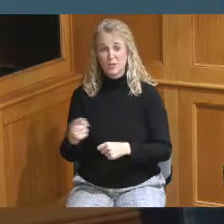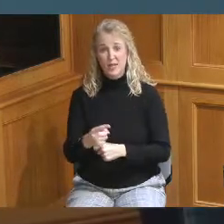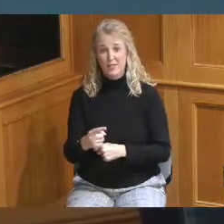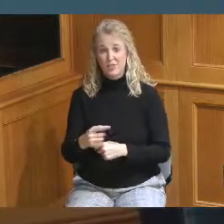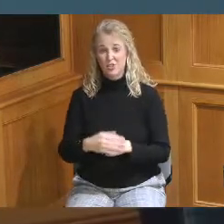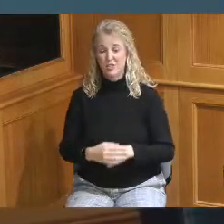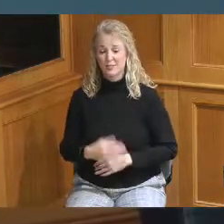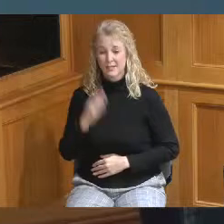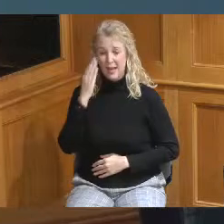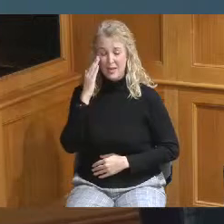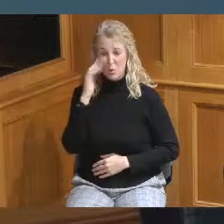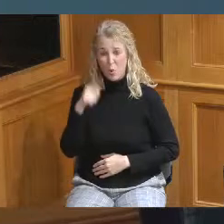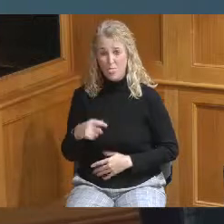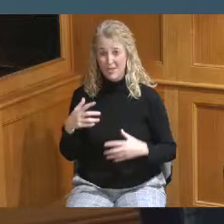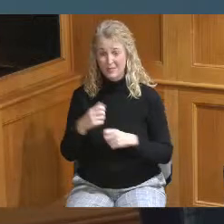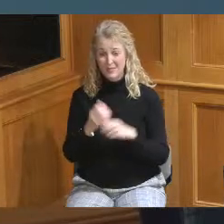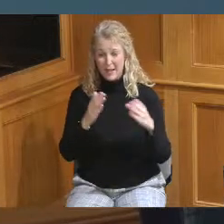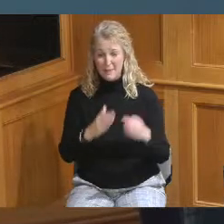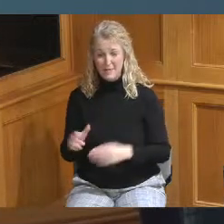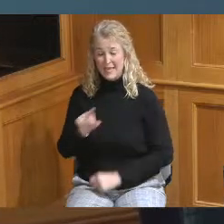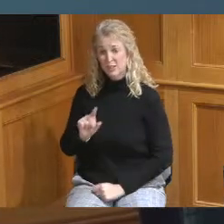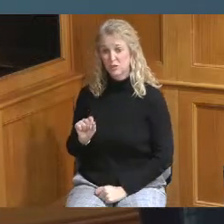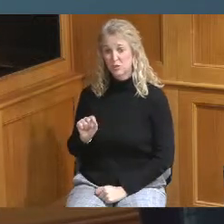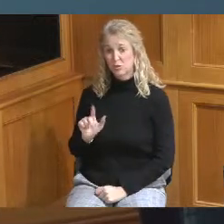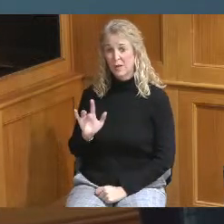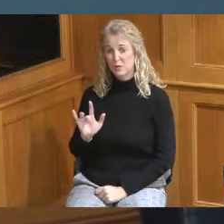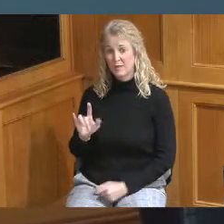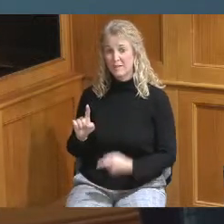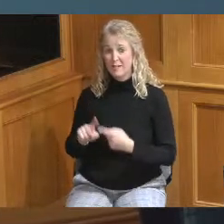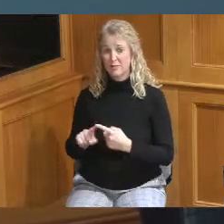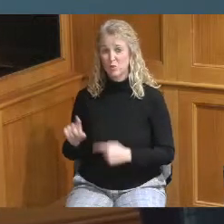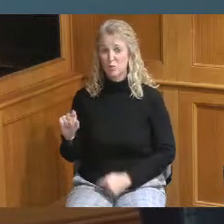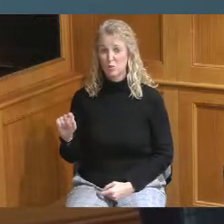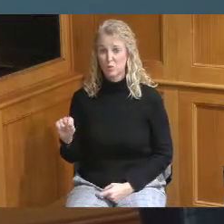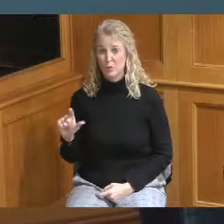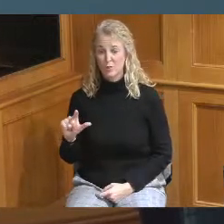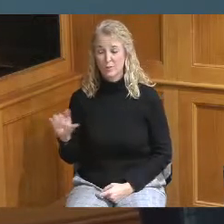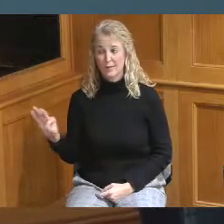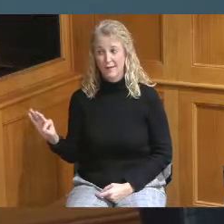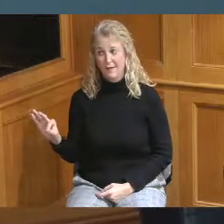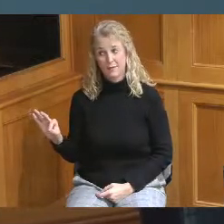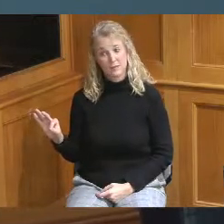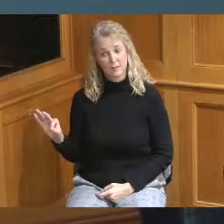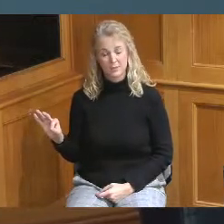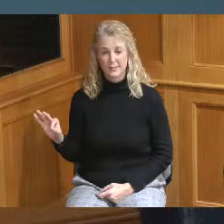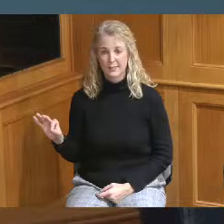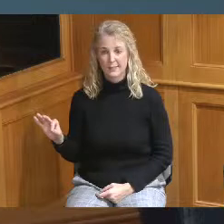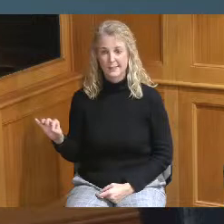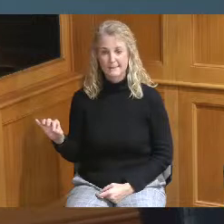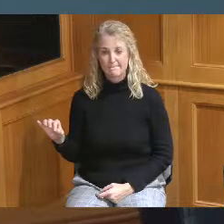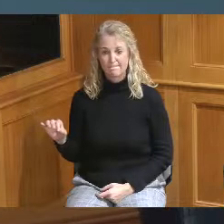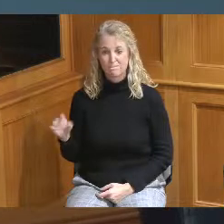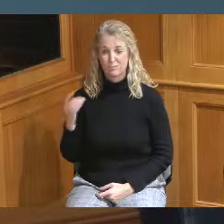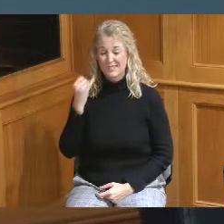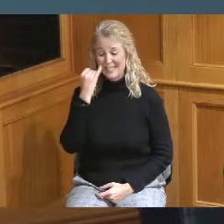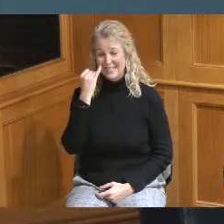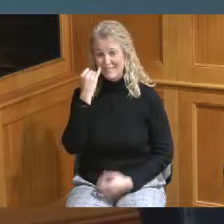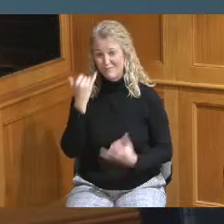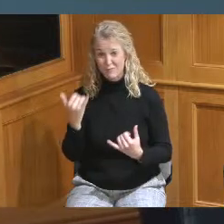this consolidated plan is 2025 to 2029. And for those that are